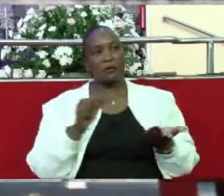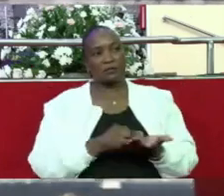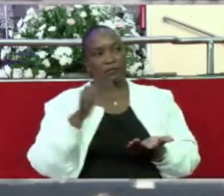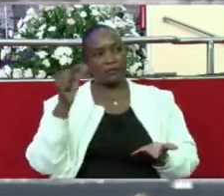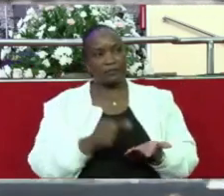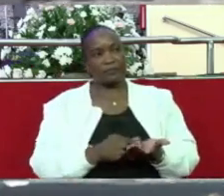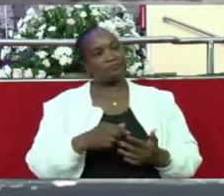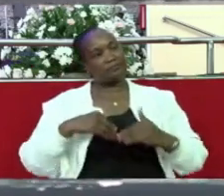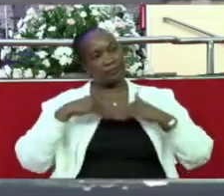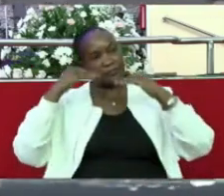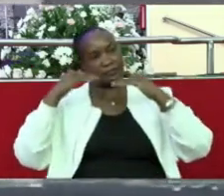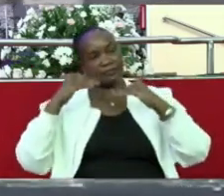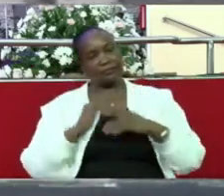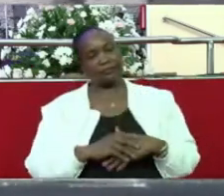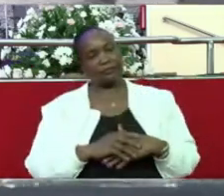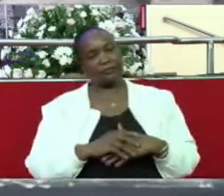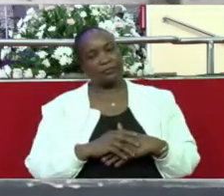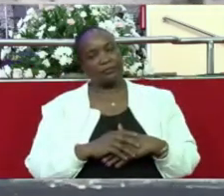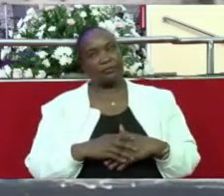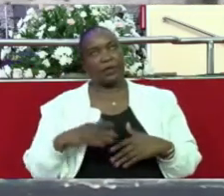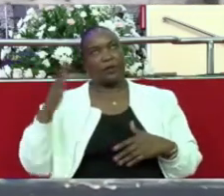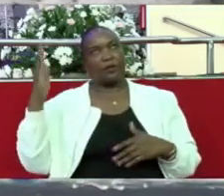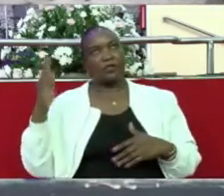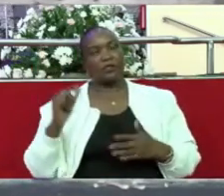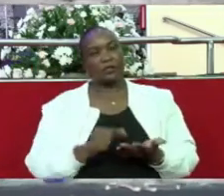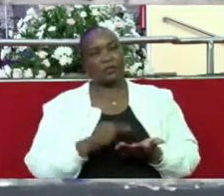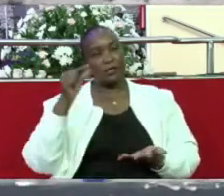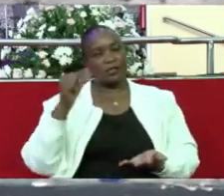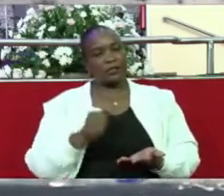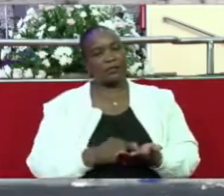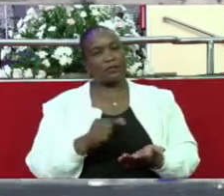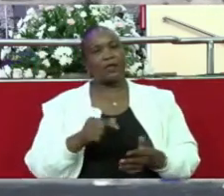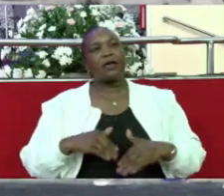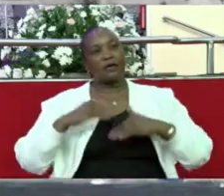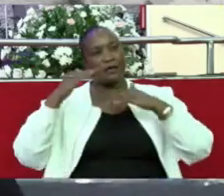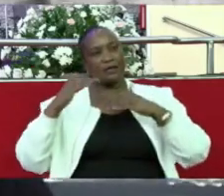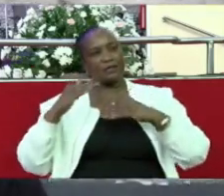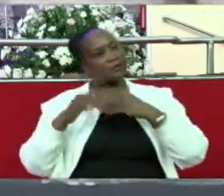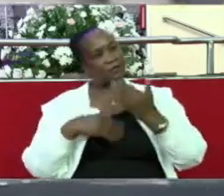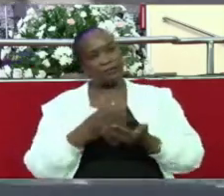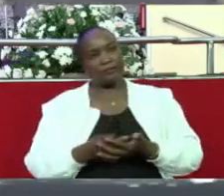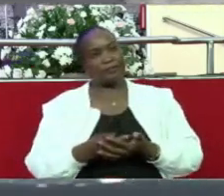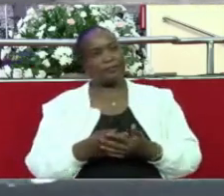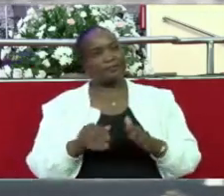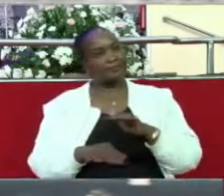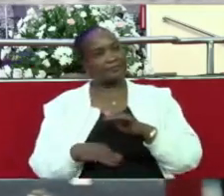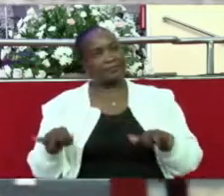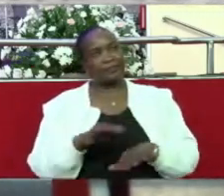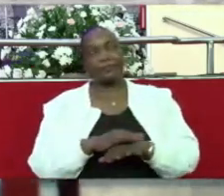That grace, it is not just for the moment, but the Bible tells us, or I sing a song and